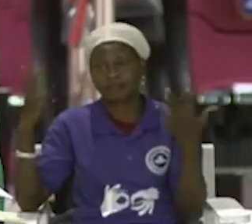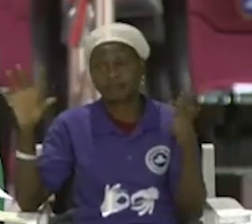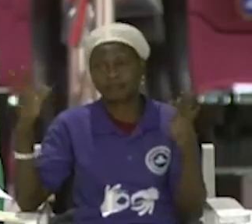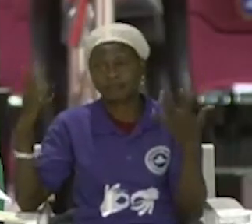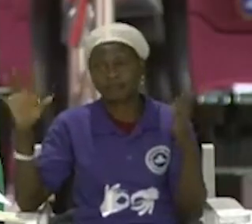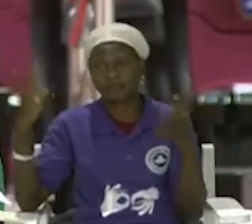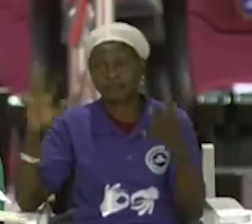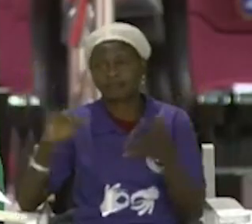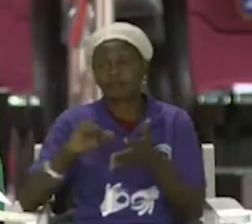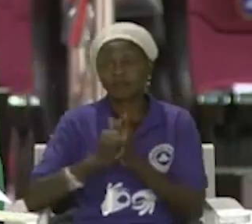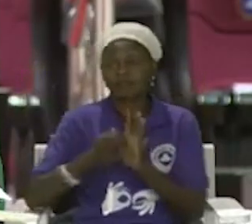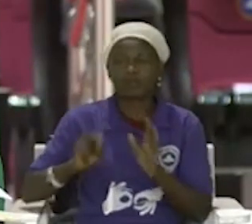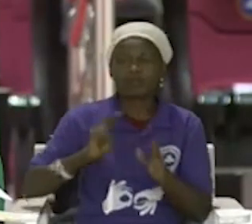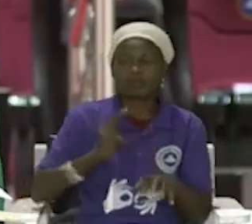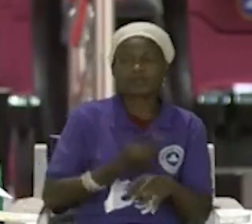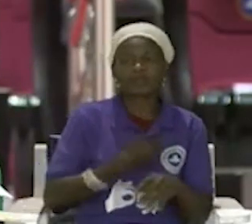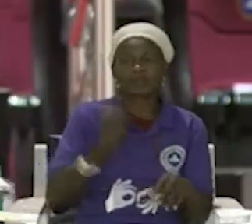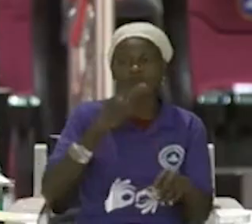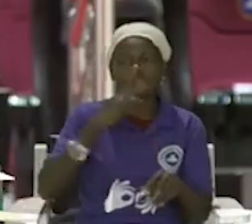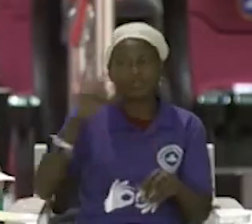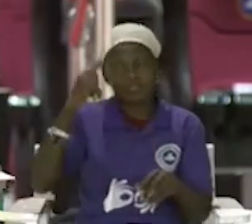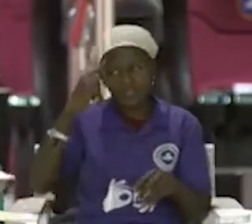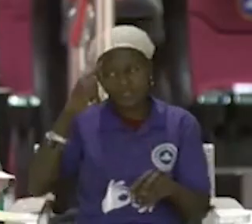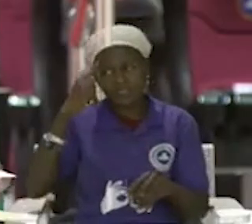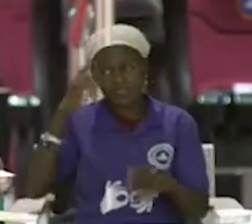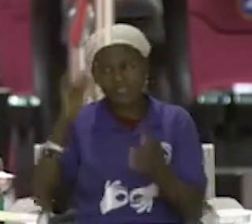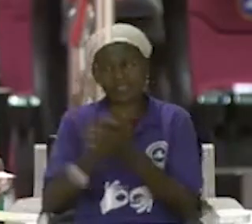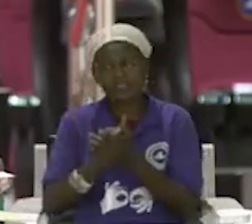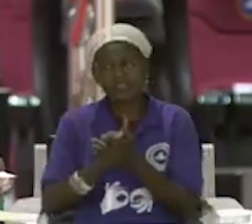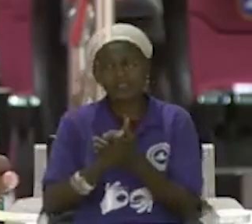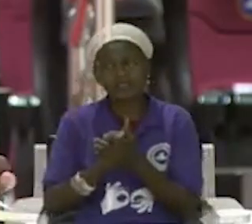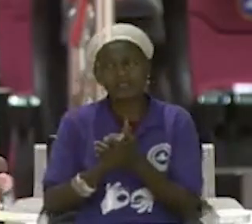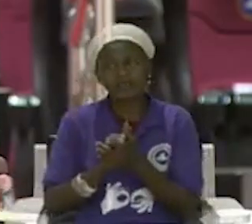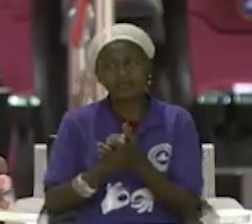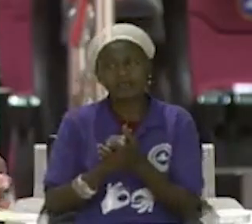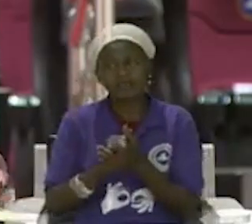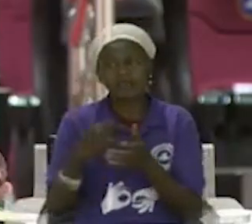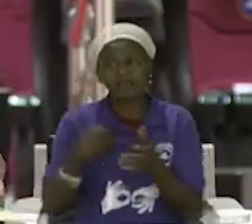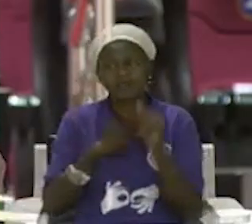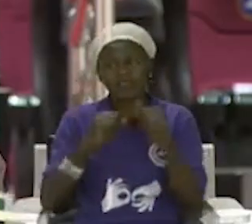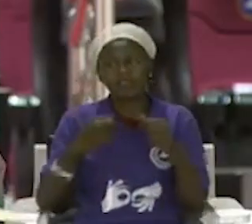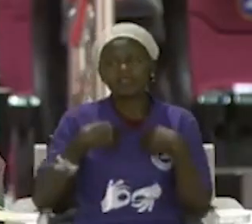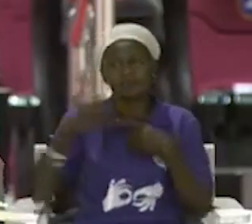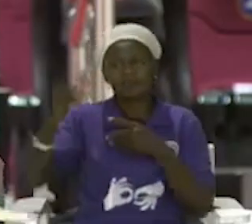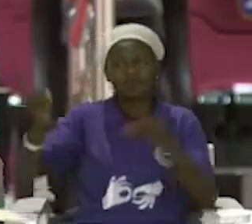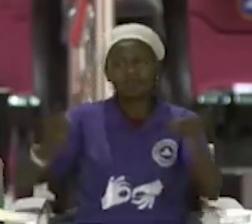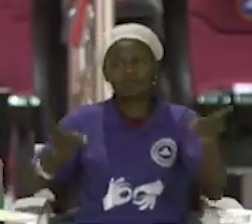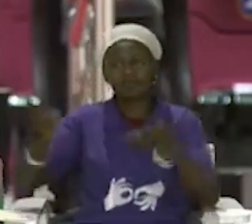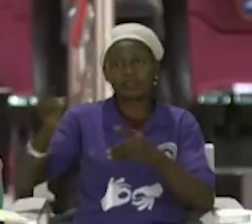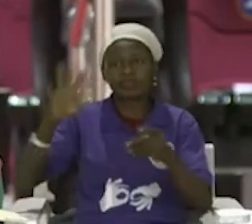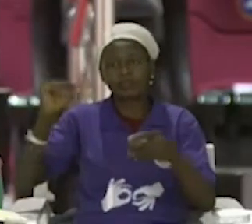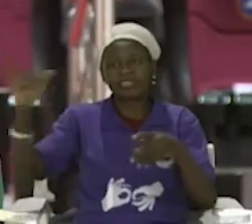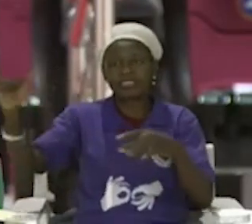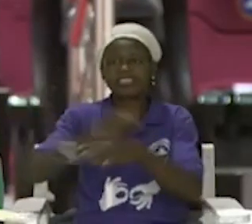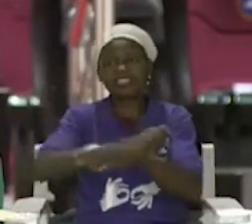So those of us who are thinking that we can have dominion by Yahoo